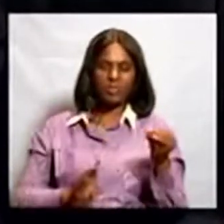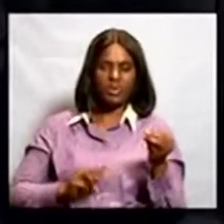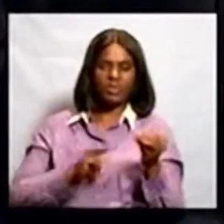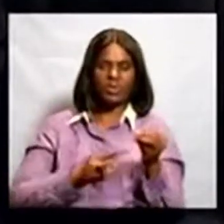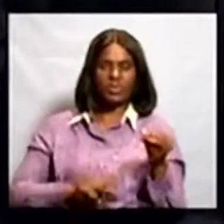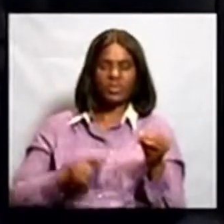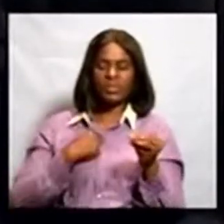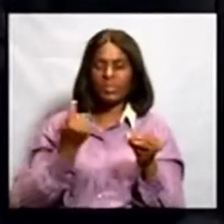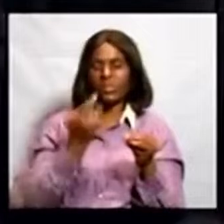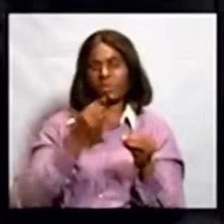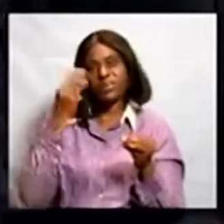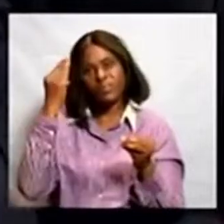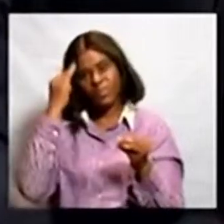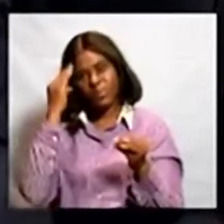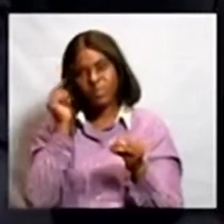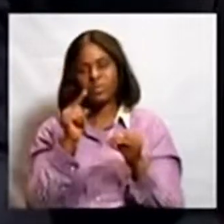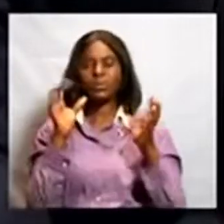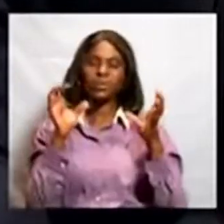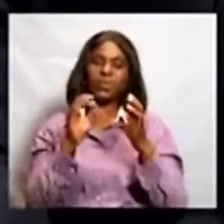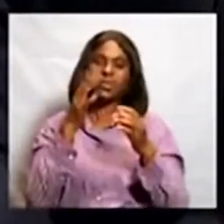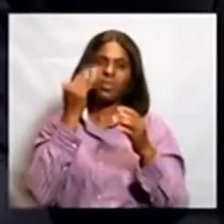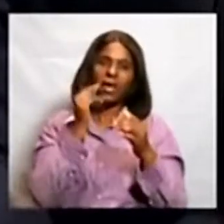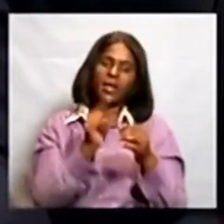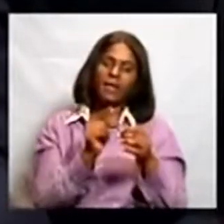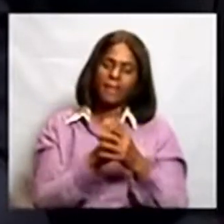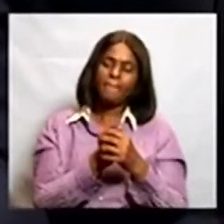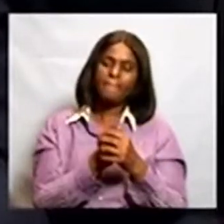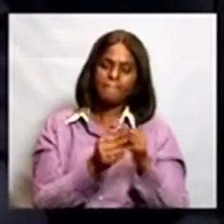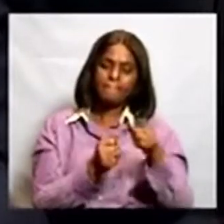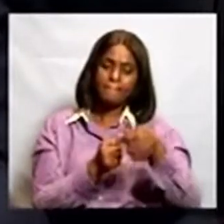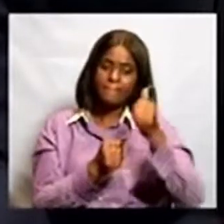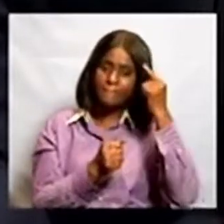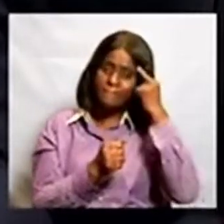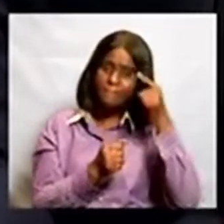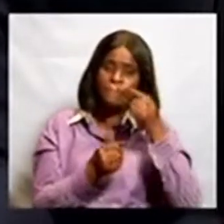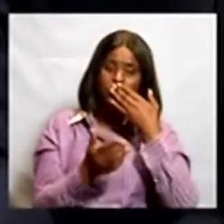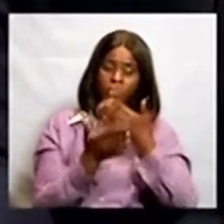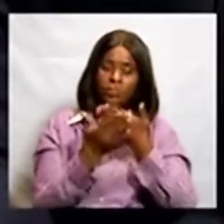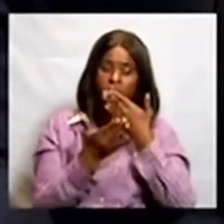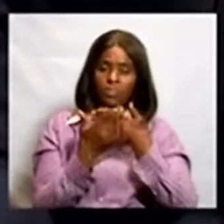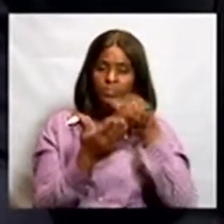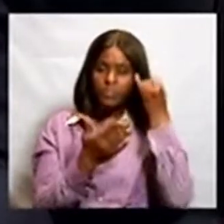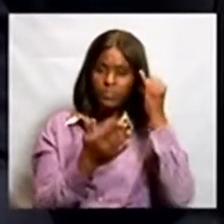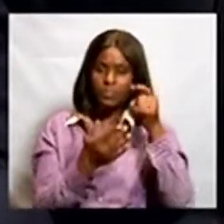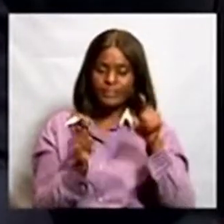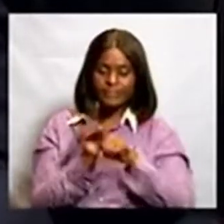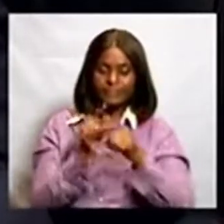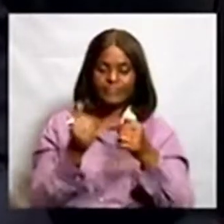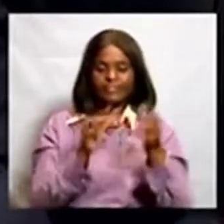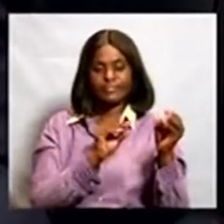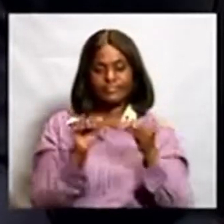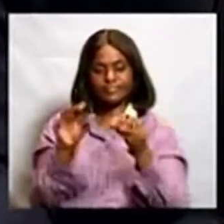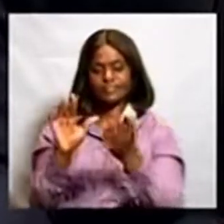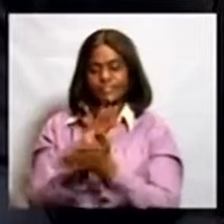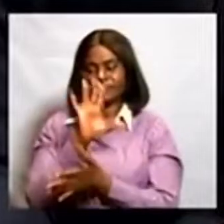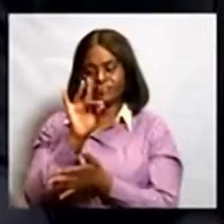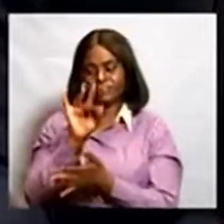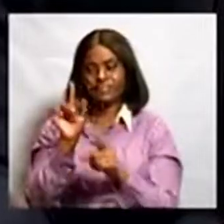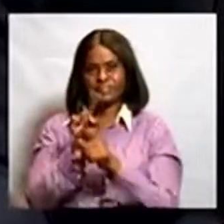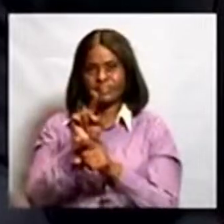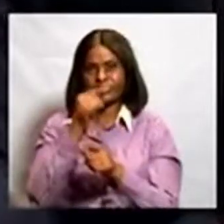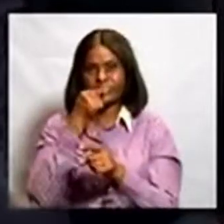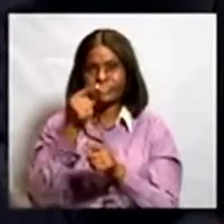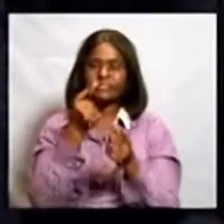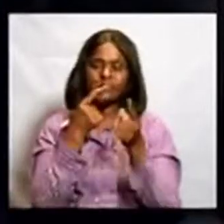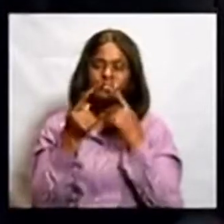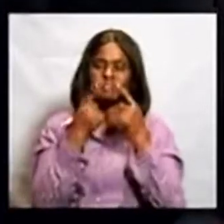just to share with the committee why you think this is a good initiative. I then take you to page 8. I think you also